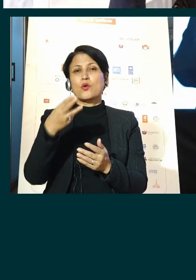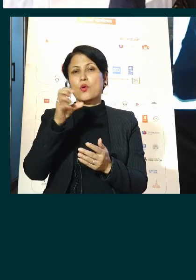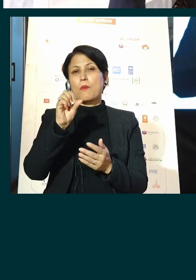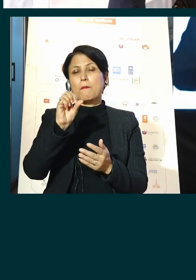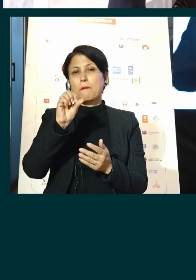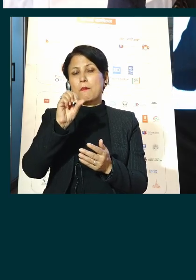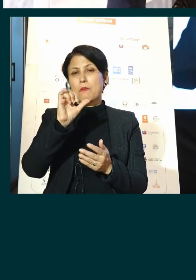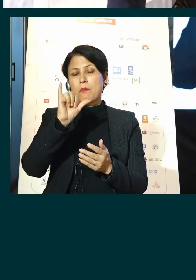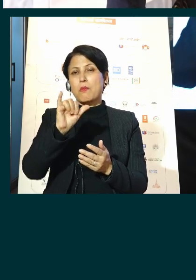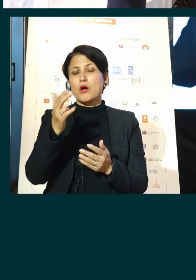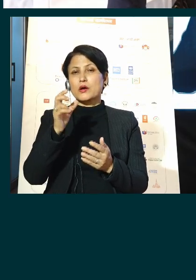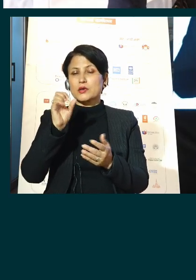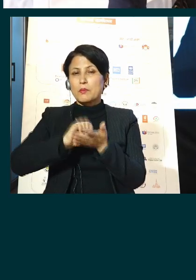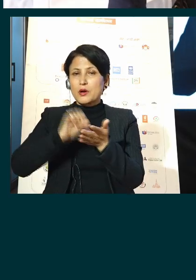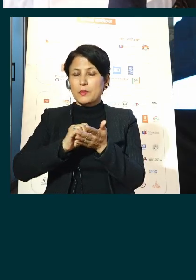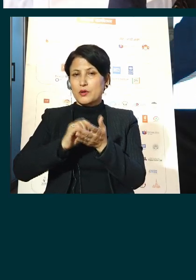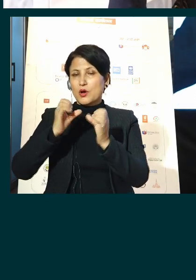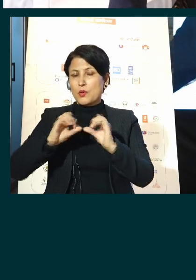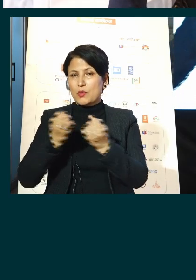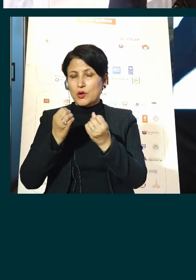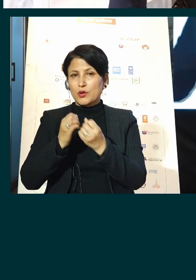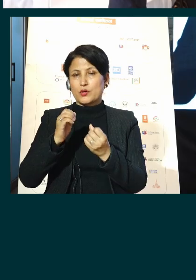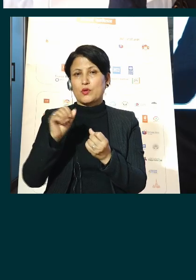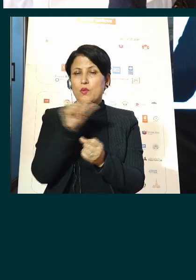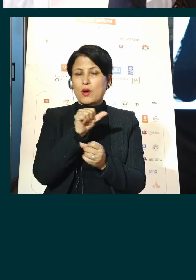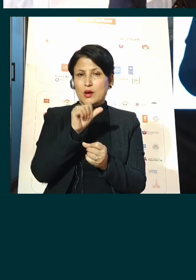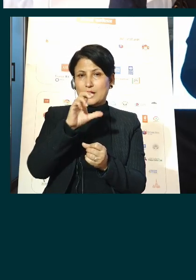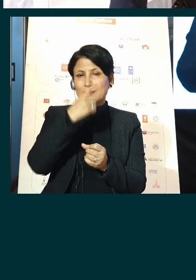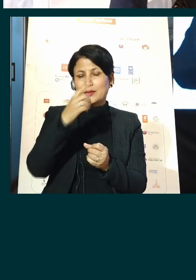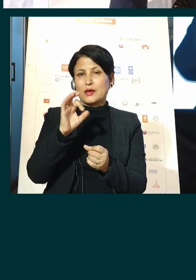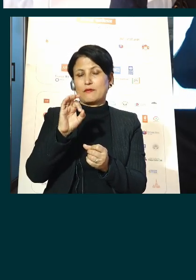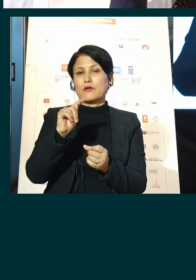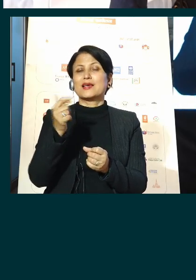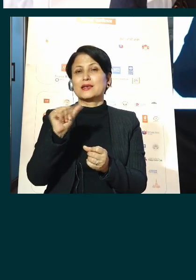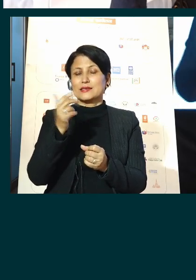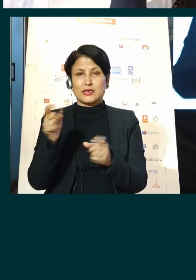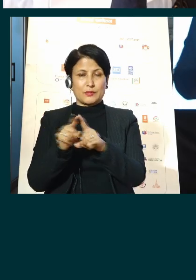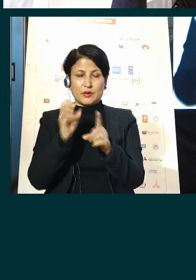Mrs. Devaki also told us that it's like misleading towards a community,